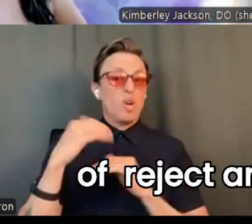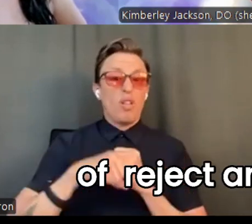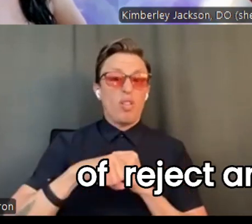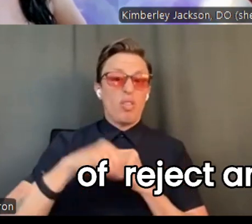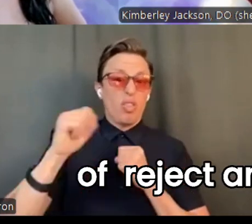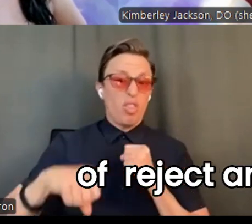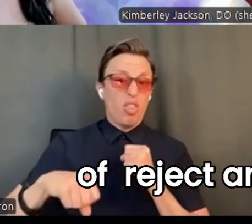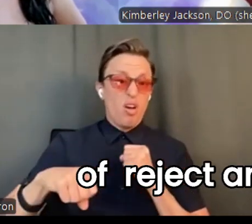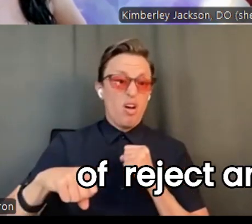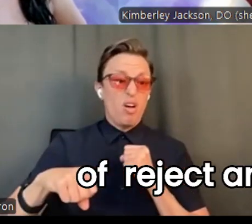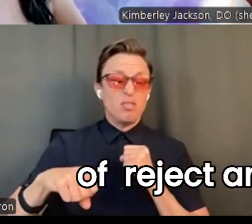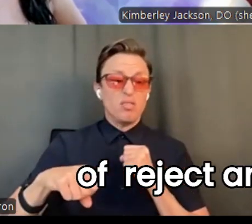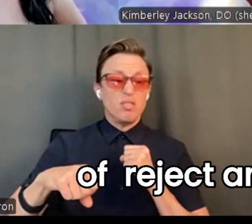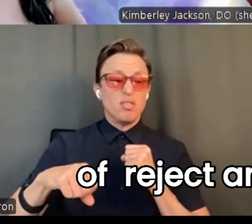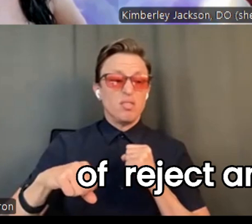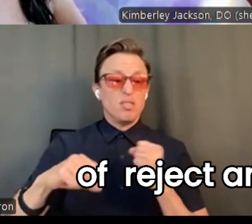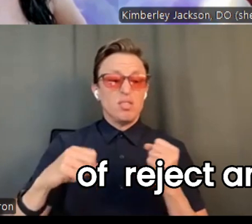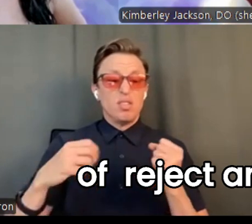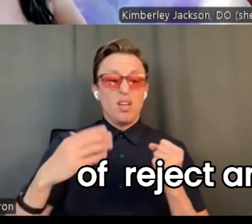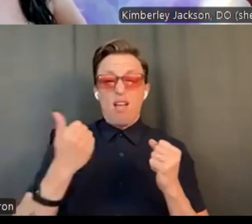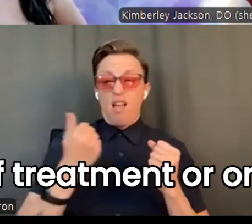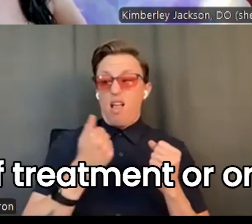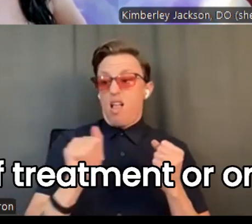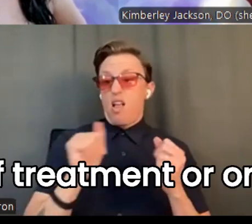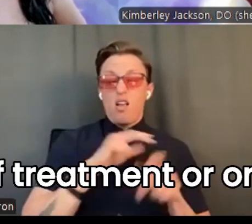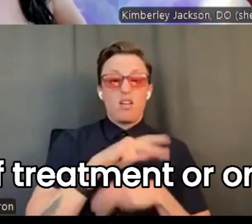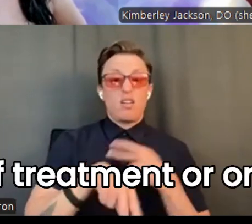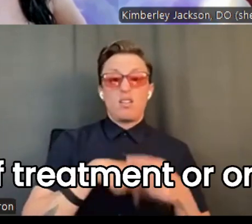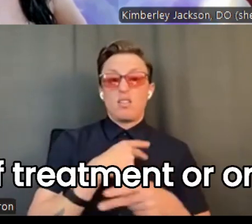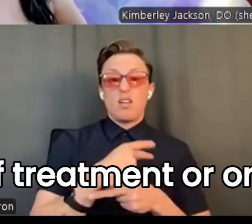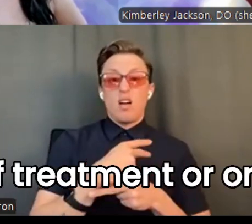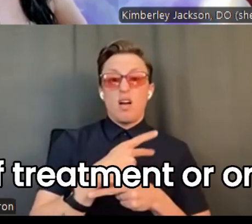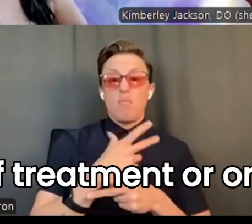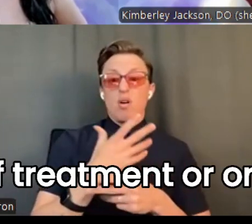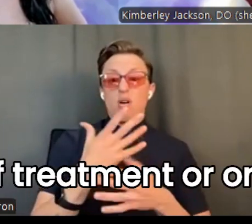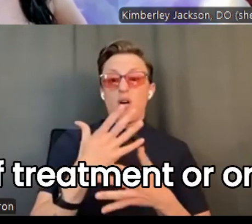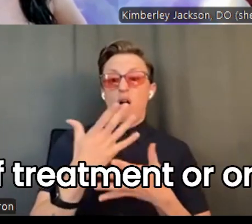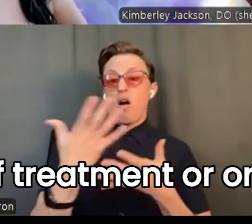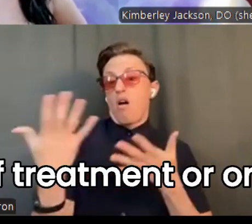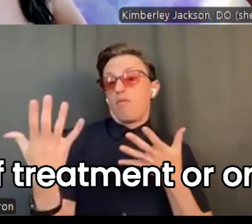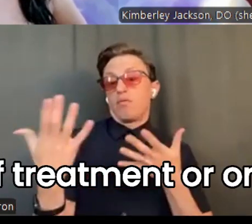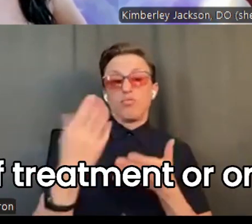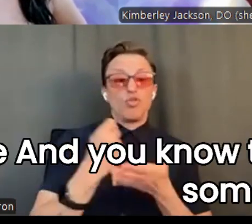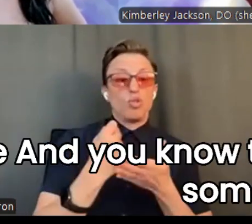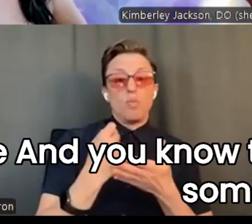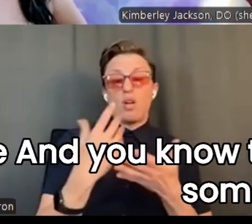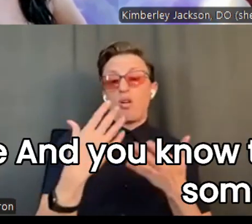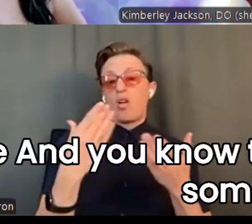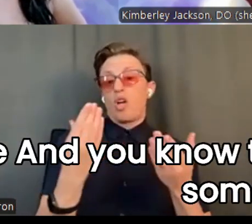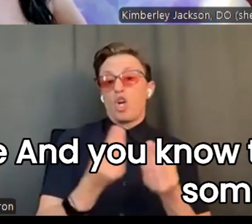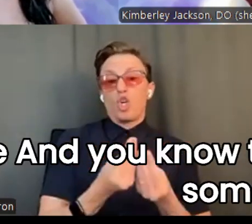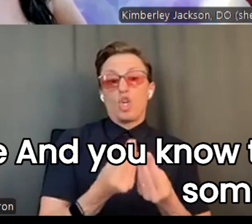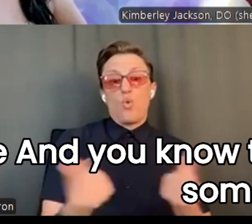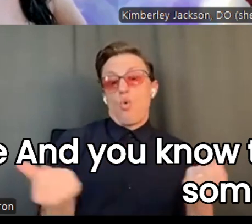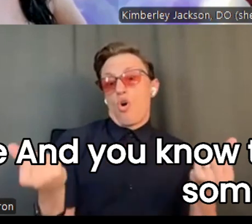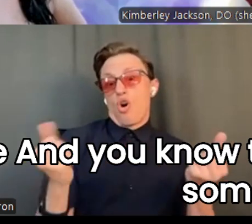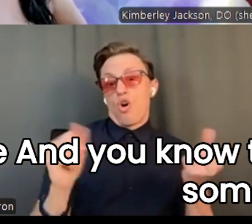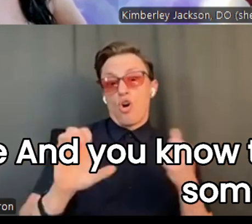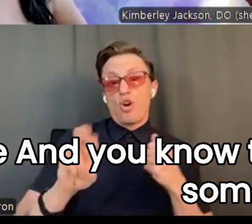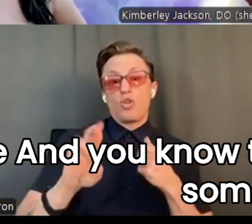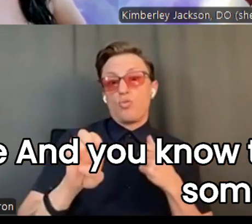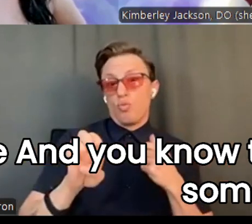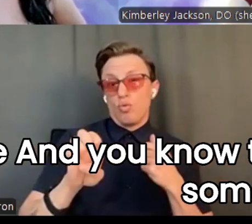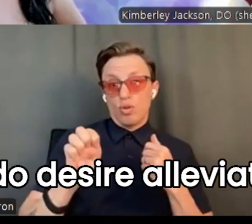of reject any notion of treatment or cure in a broad sense. And there